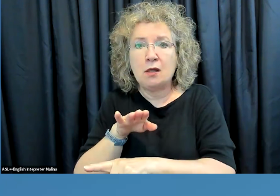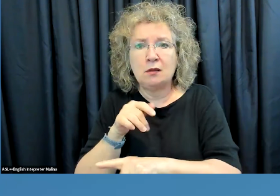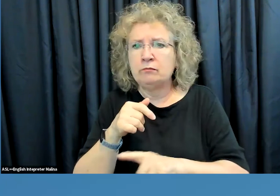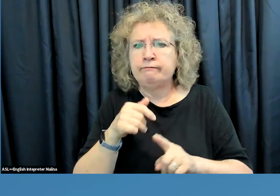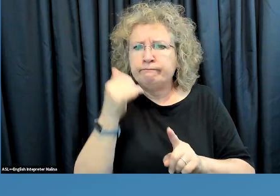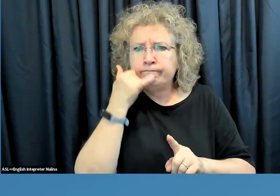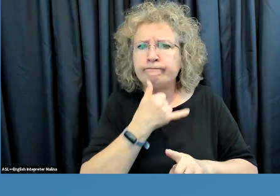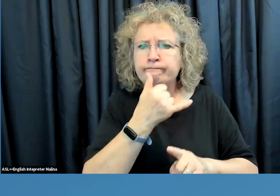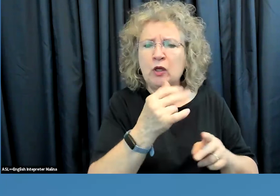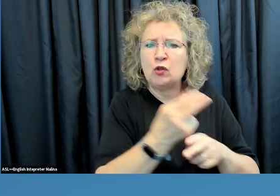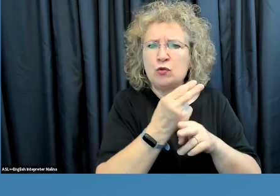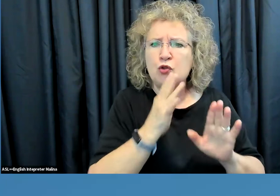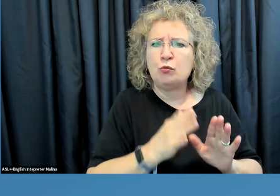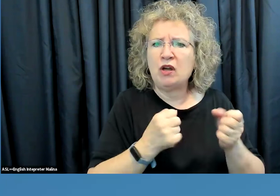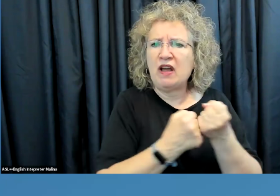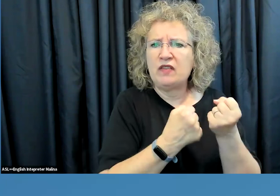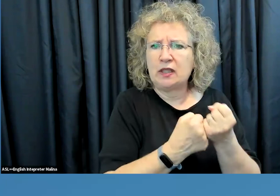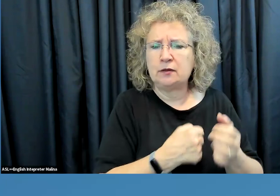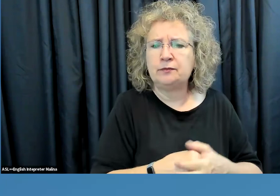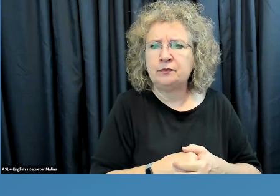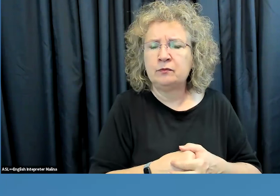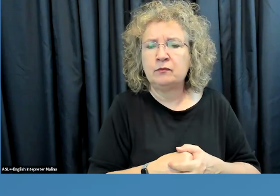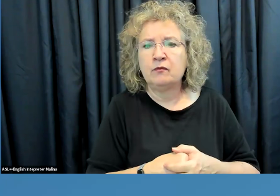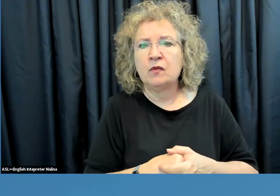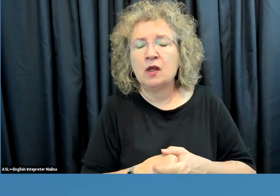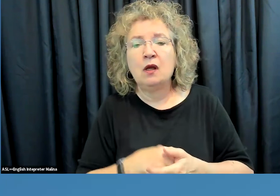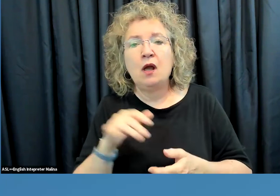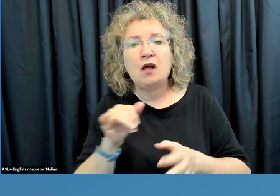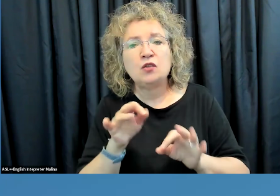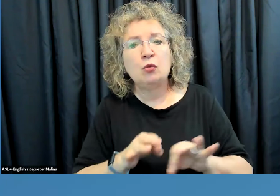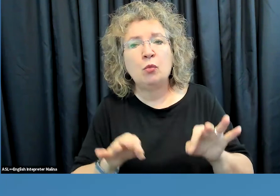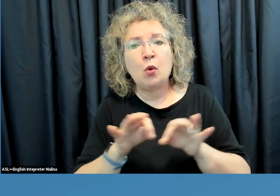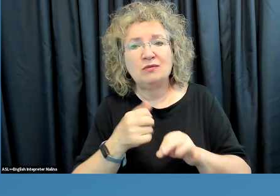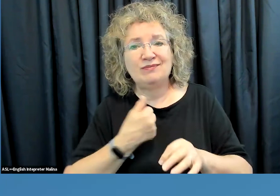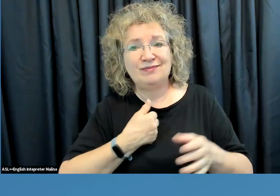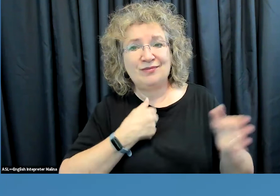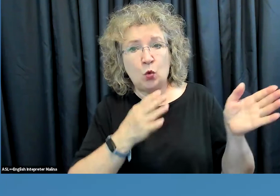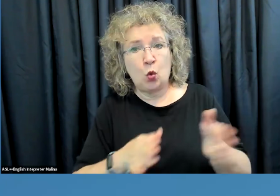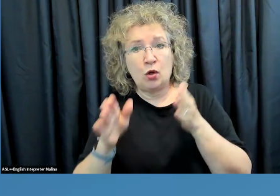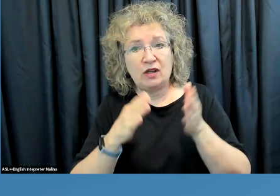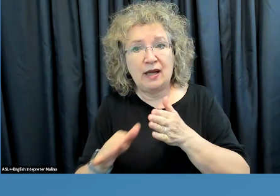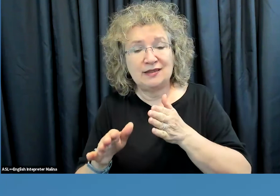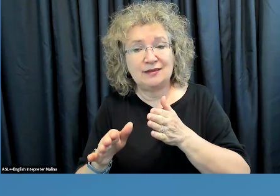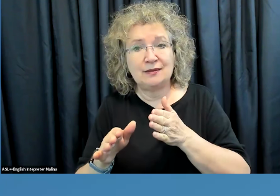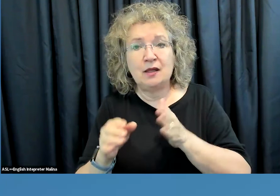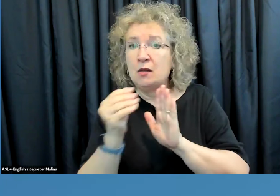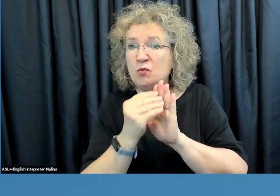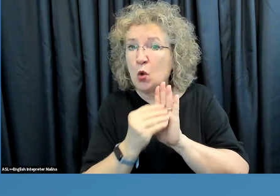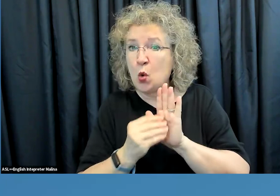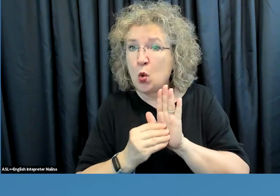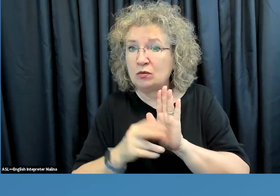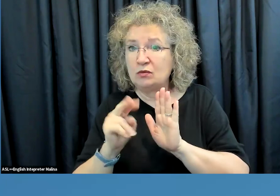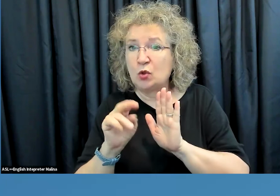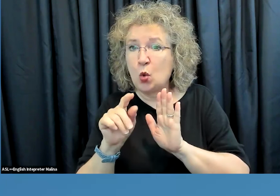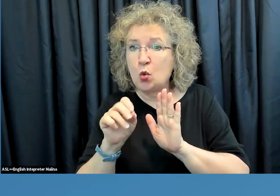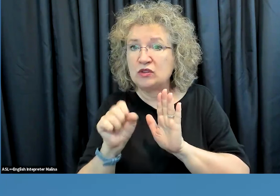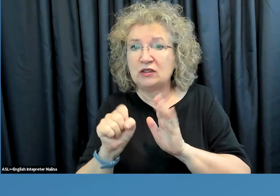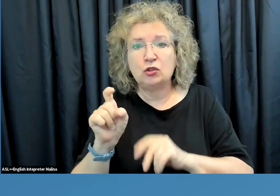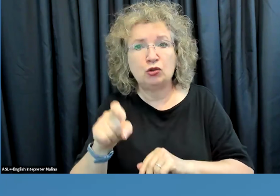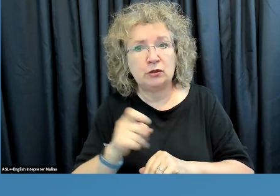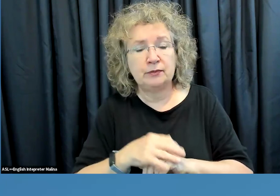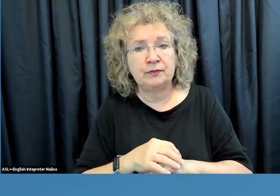It's also important to stay organized and take good notes. You should be the consistent source of